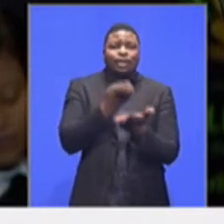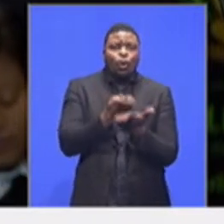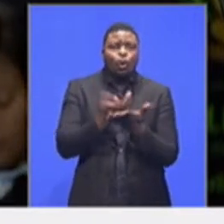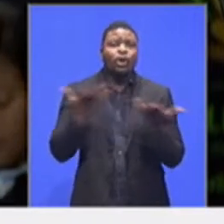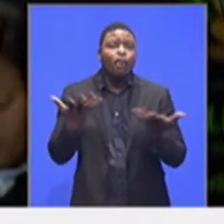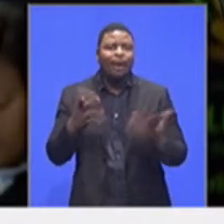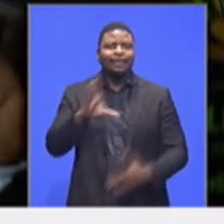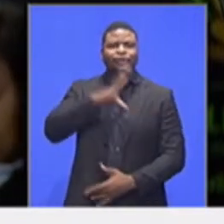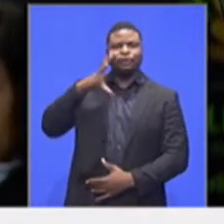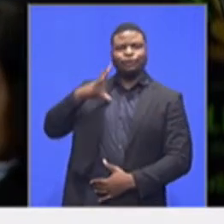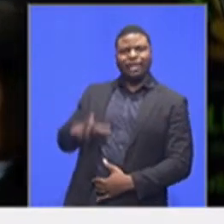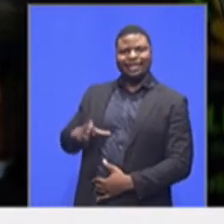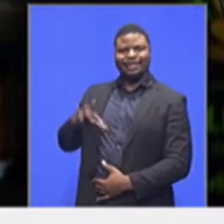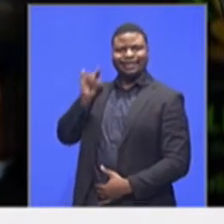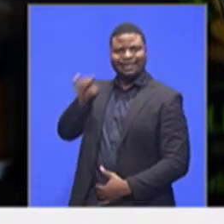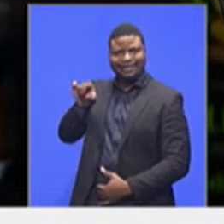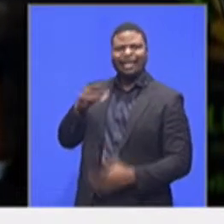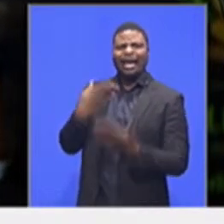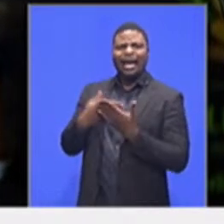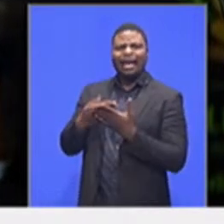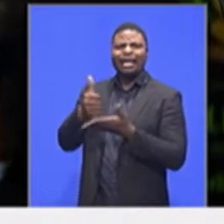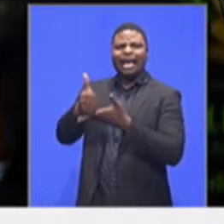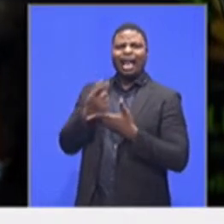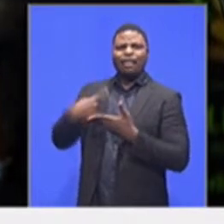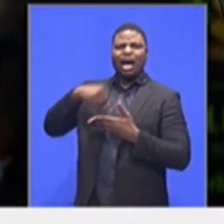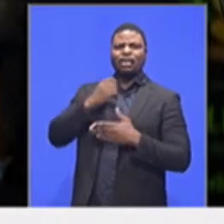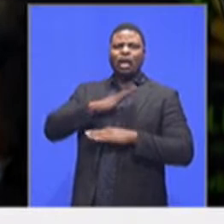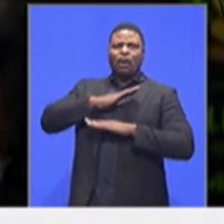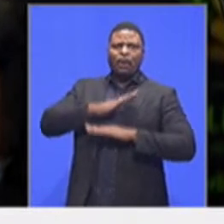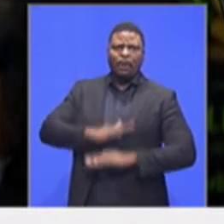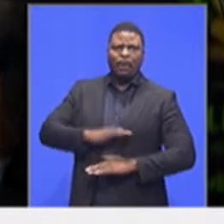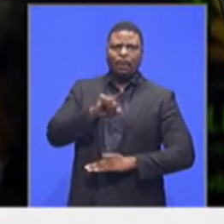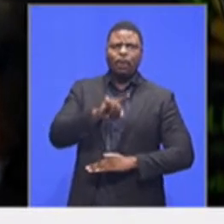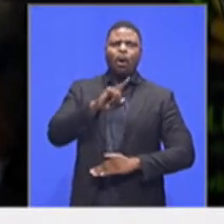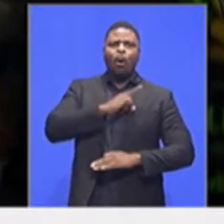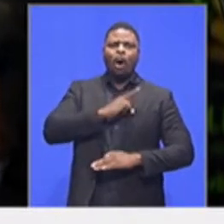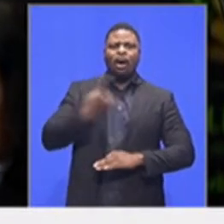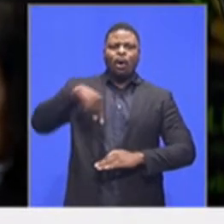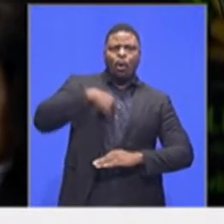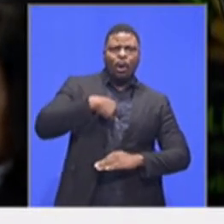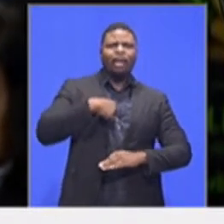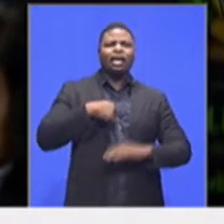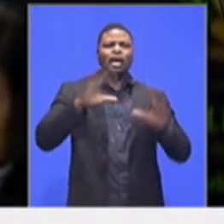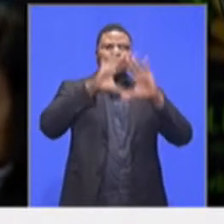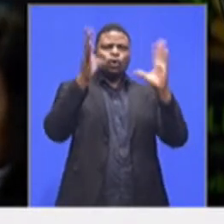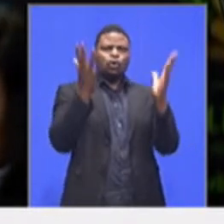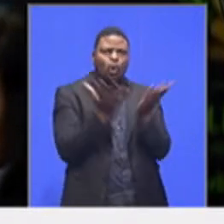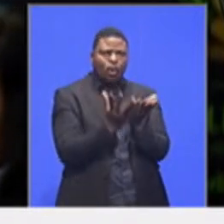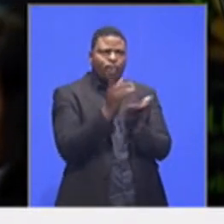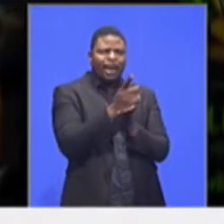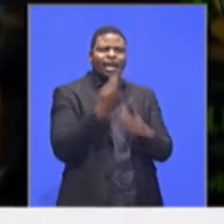offer some reprieve by supporting a stronger rebound in global trade and demand.